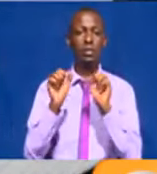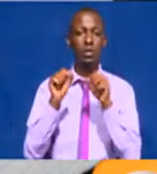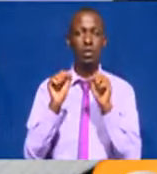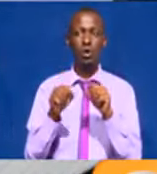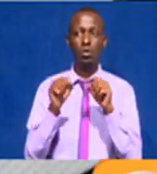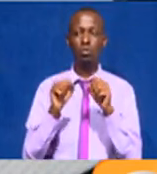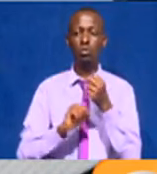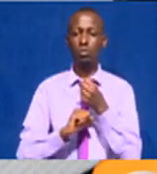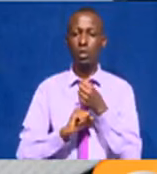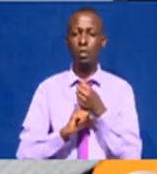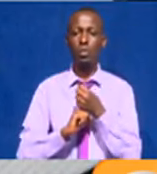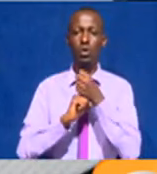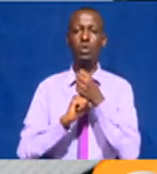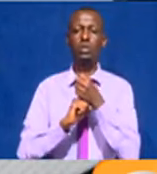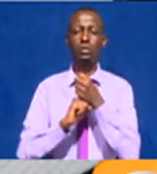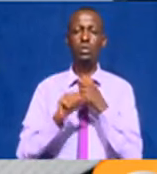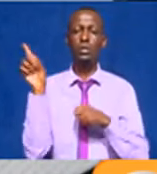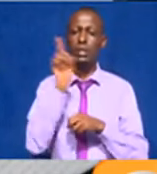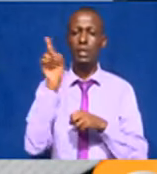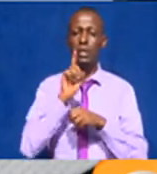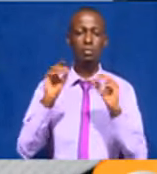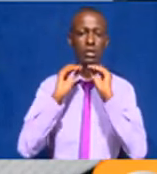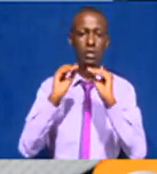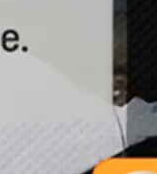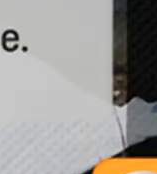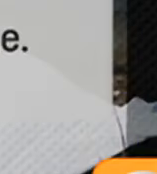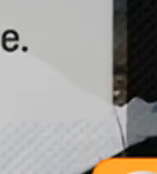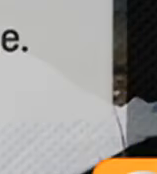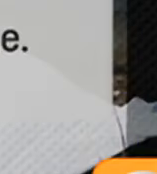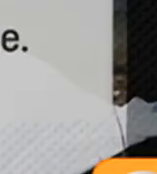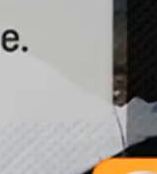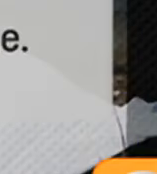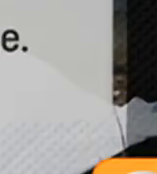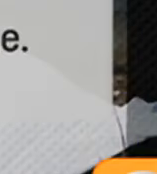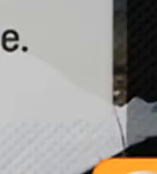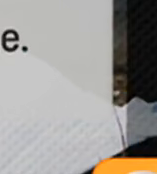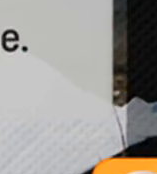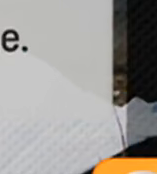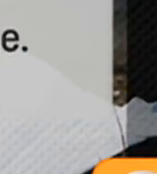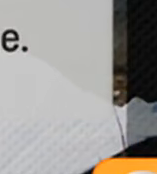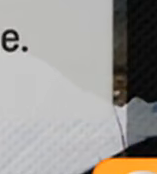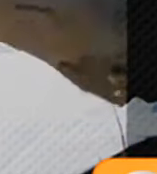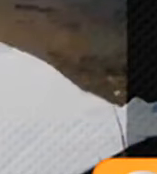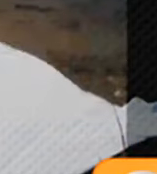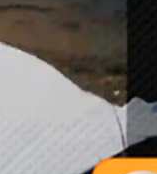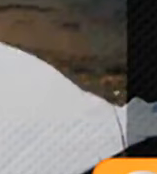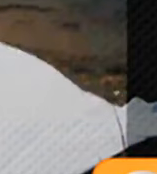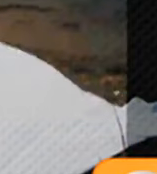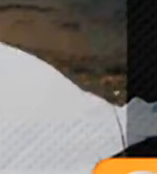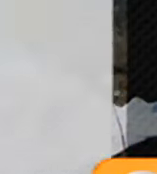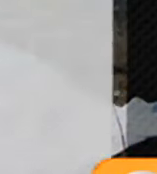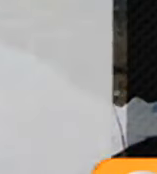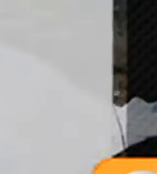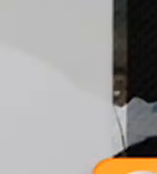belief system for the purpose of facilitating ideologically based violence, to wit, fasting to death. Mackenzie and his deputy